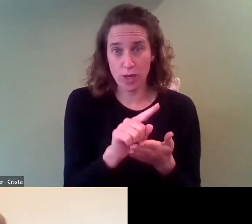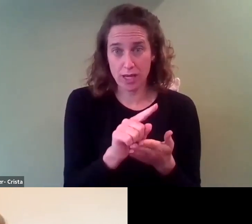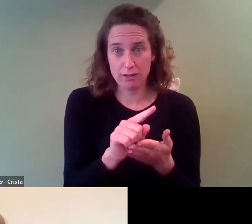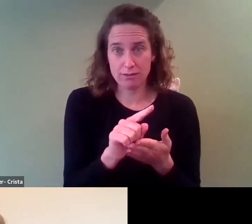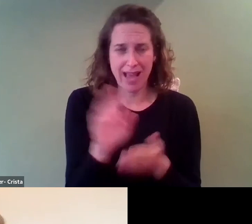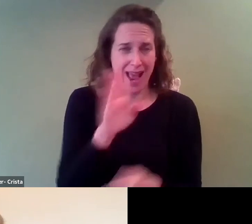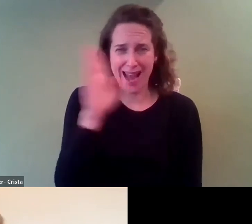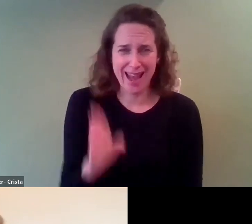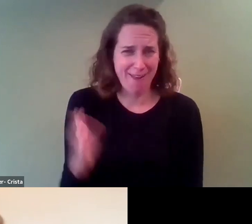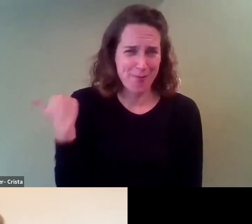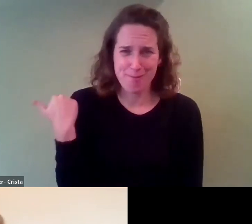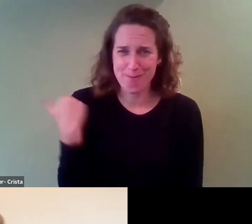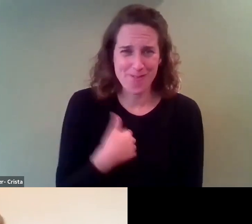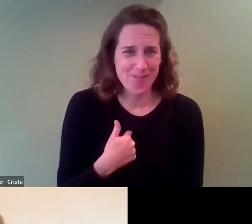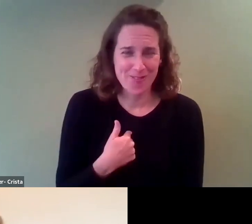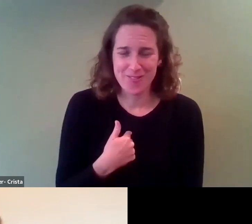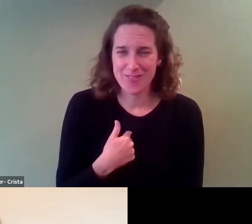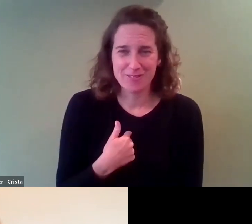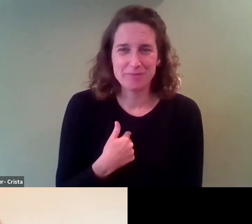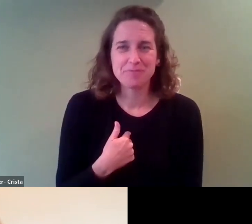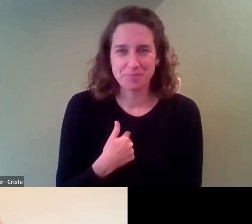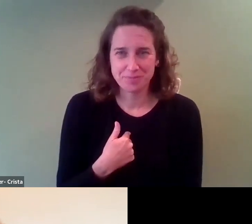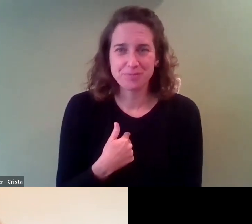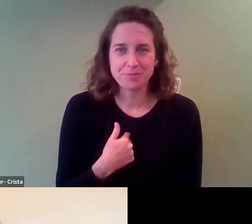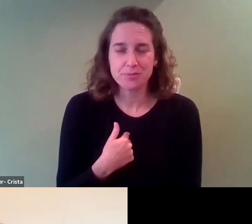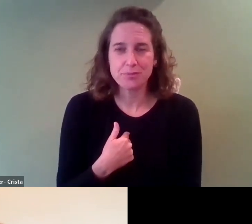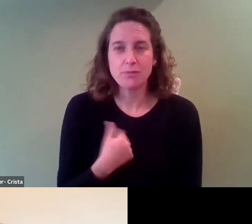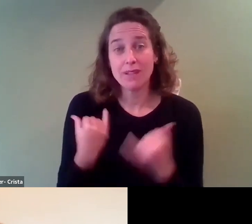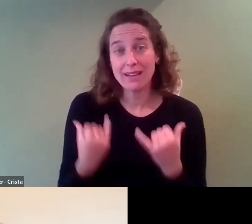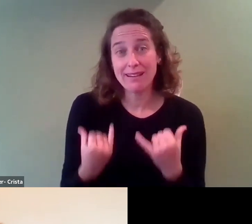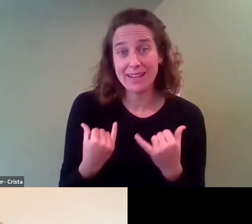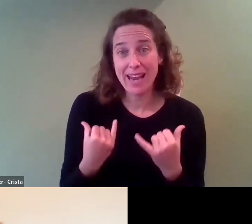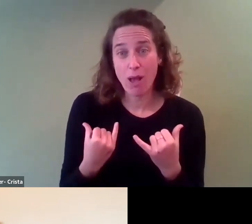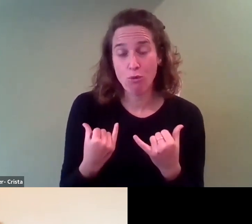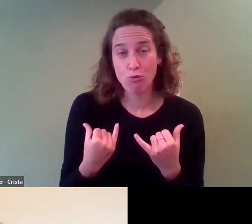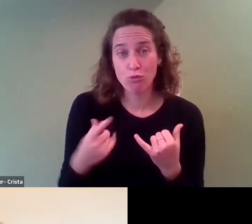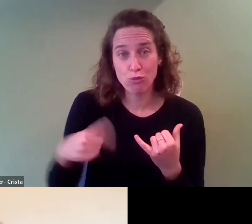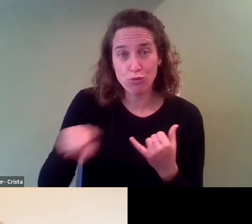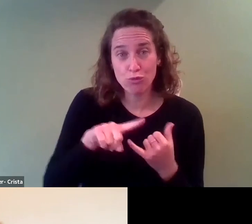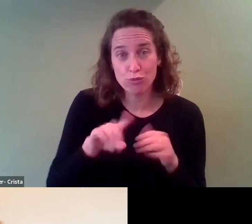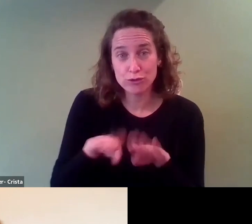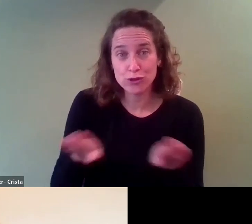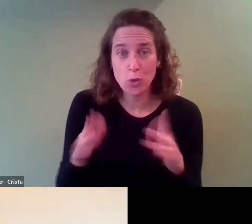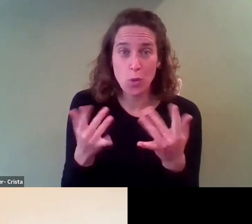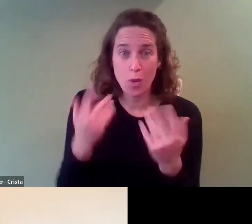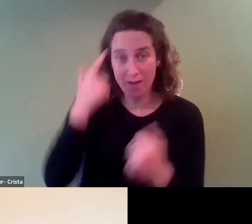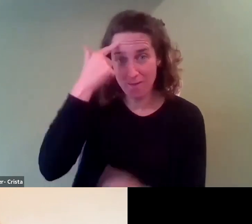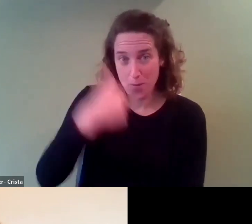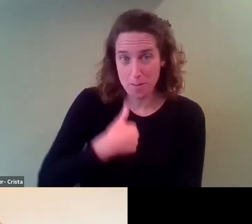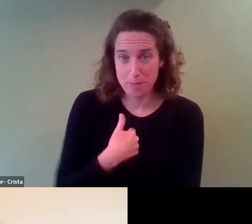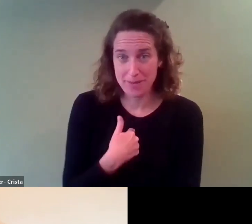never would have done before in the pandemic. And so knowing that there are hungry people waiting to eat